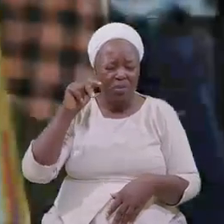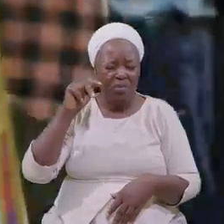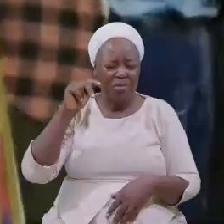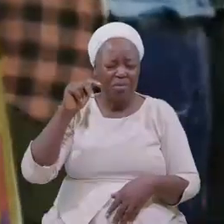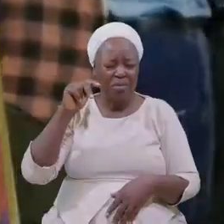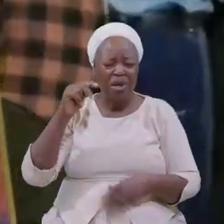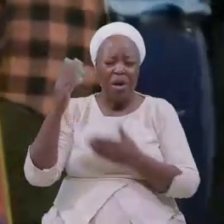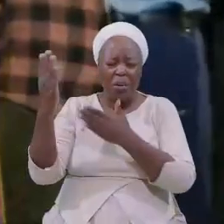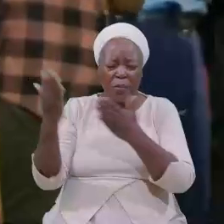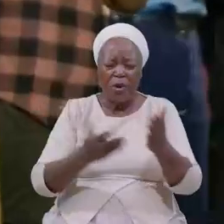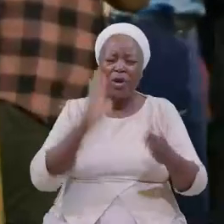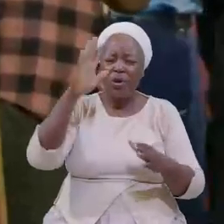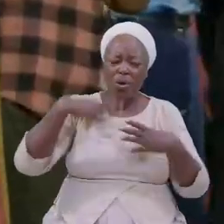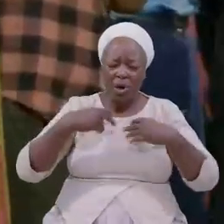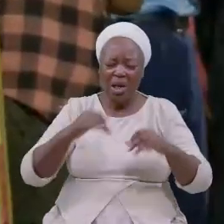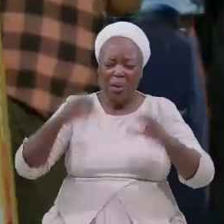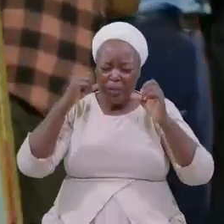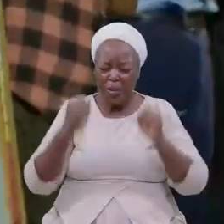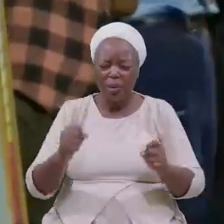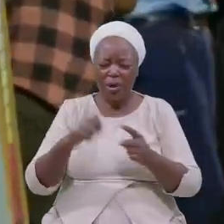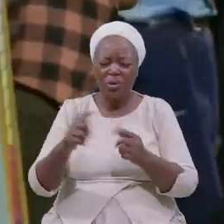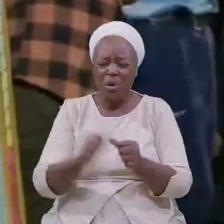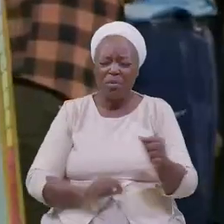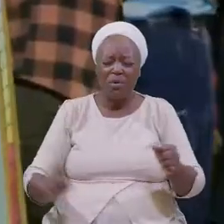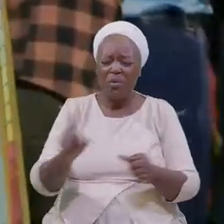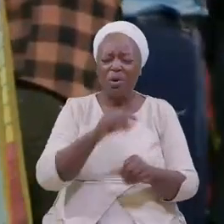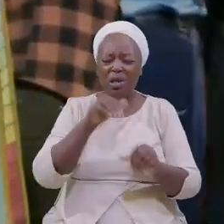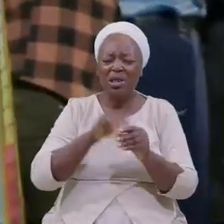bring your healing power to everyone.